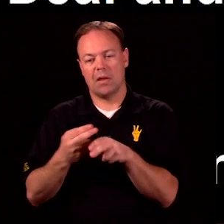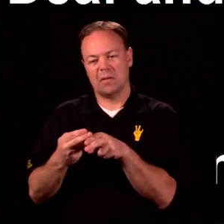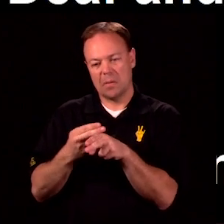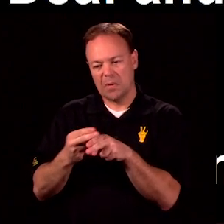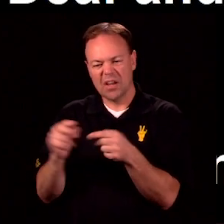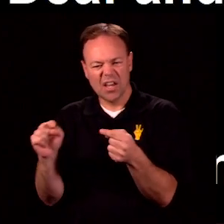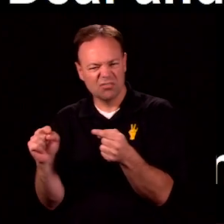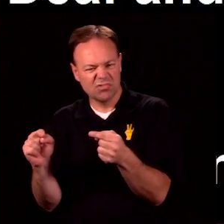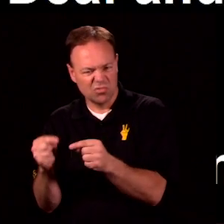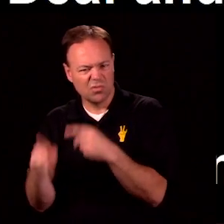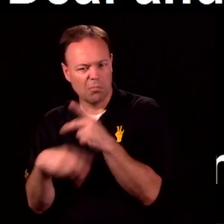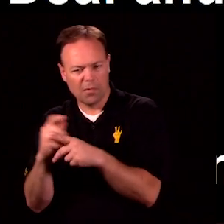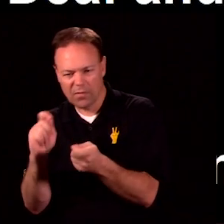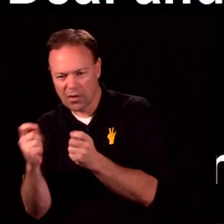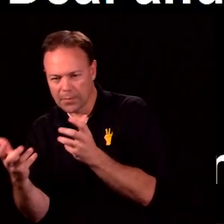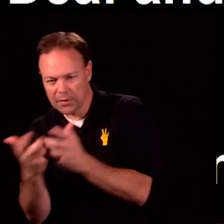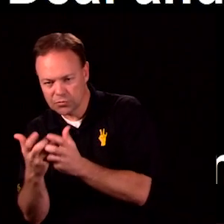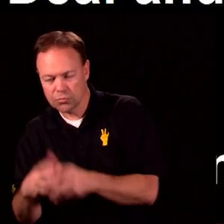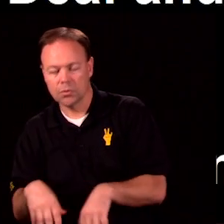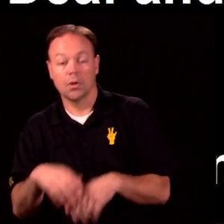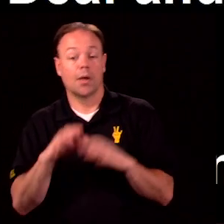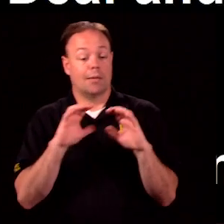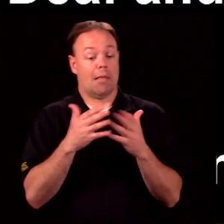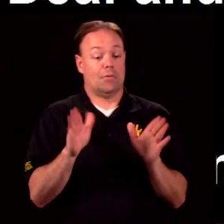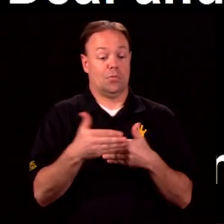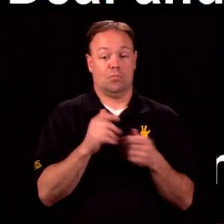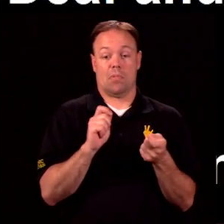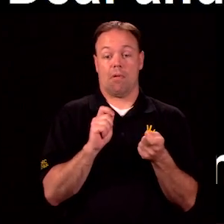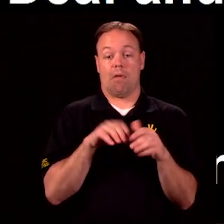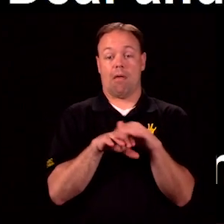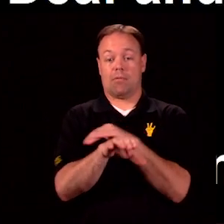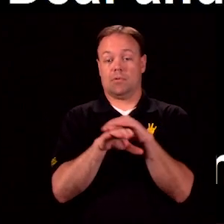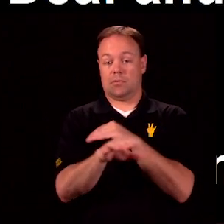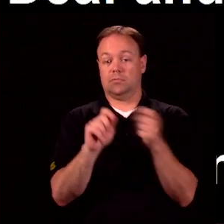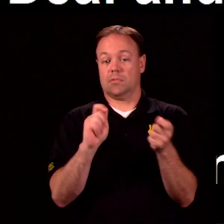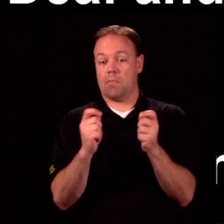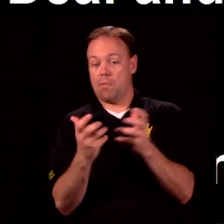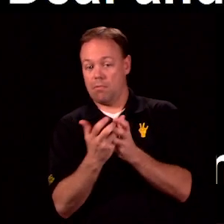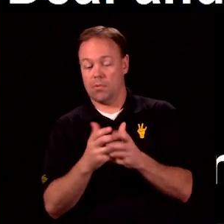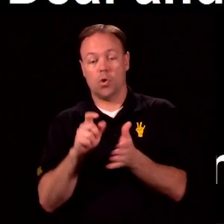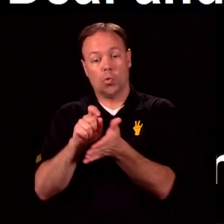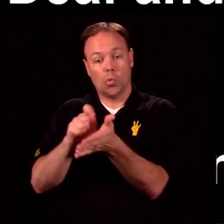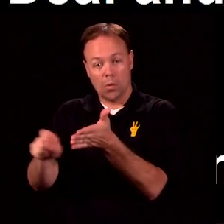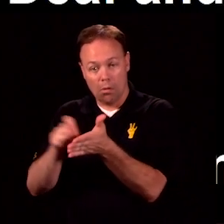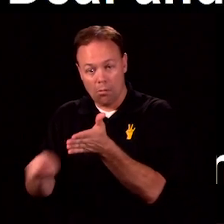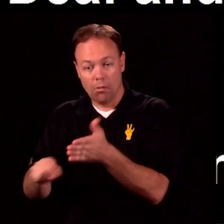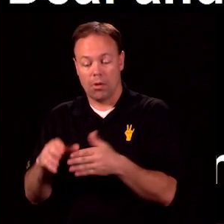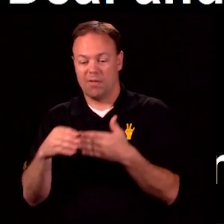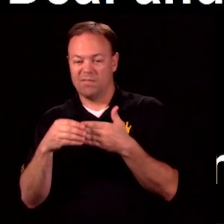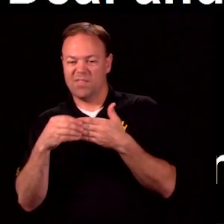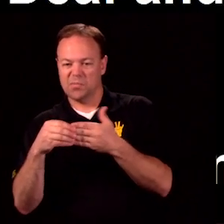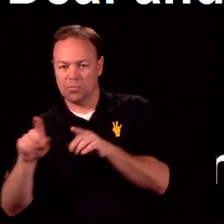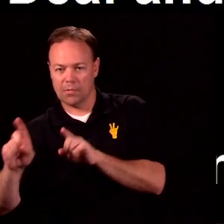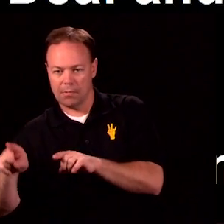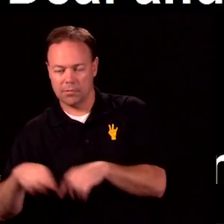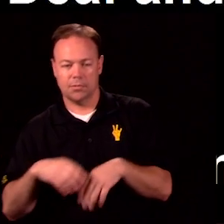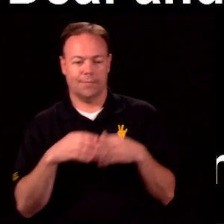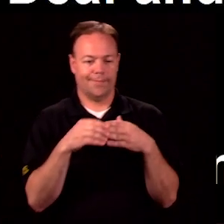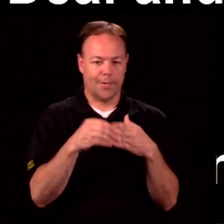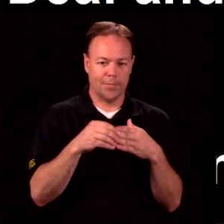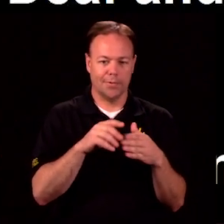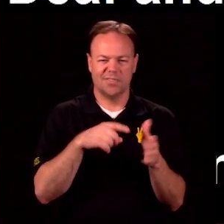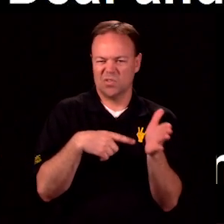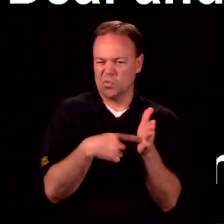injury accommodations, classroom access accommodations, note-taking, flexible attendance,